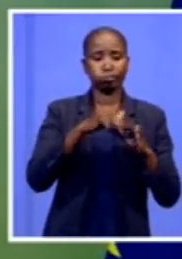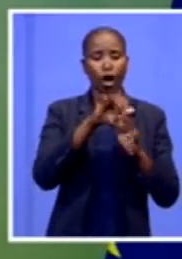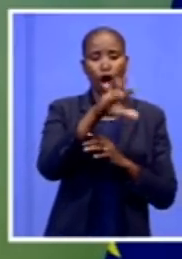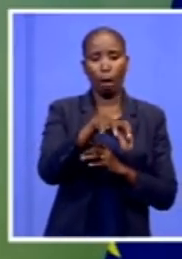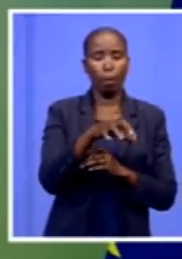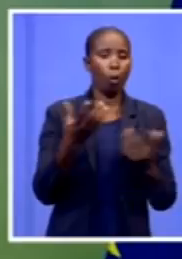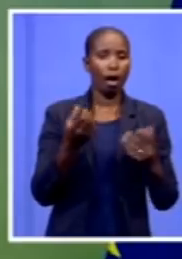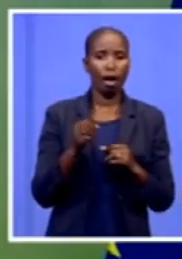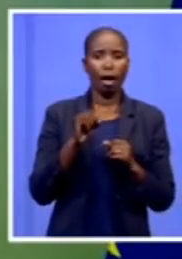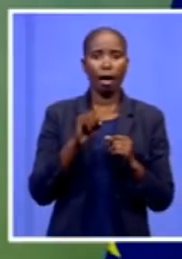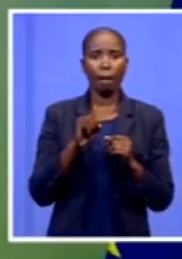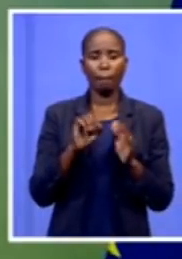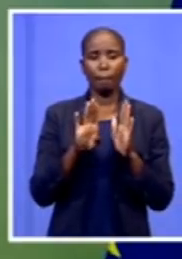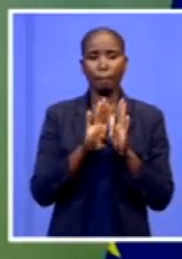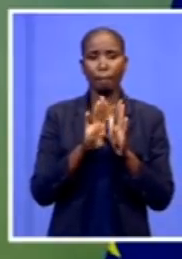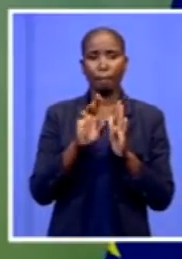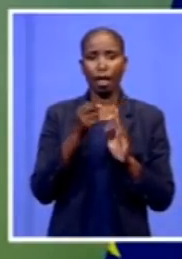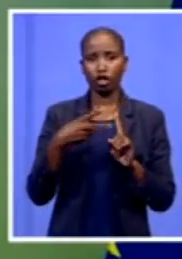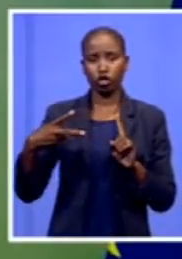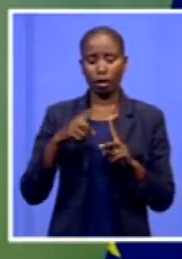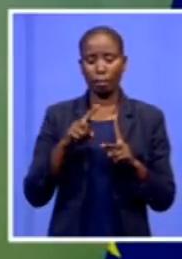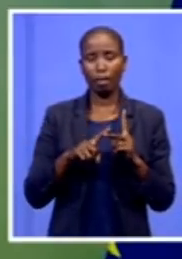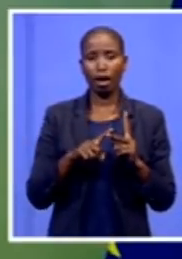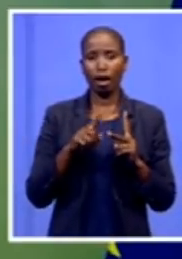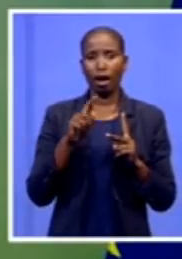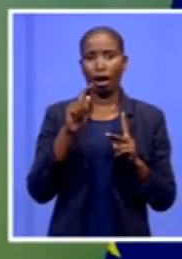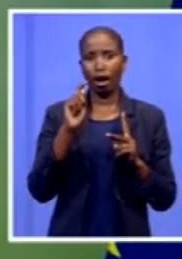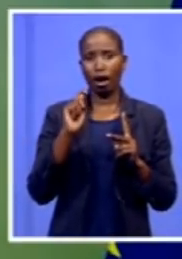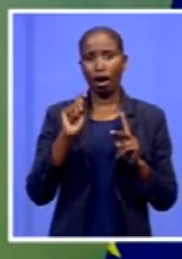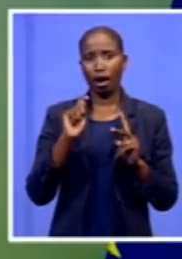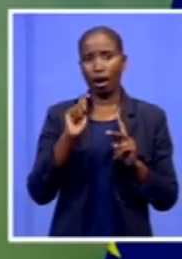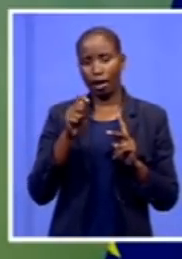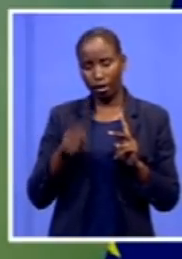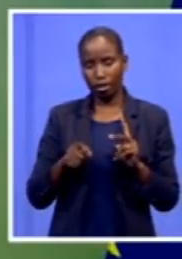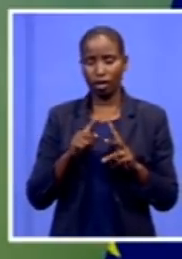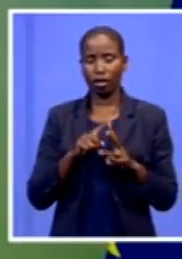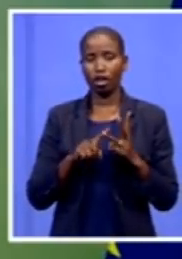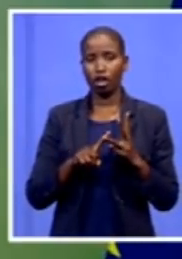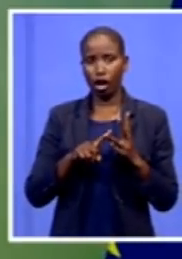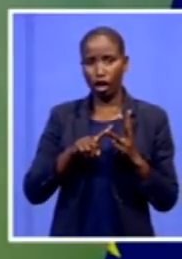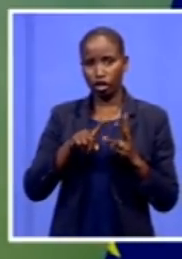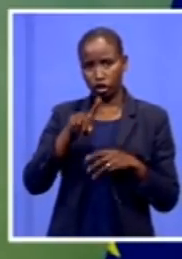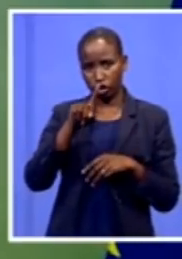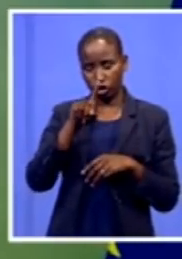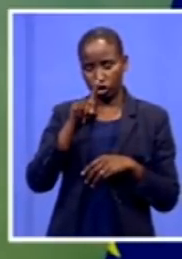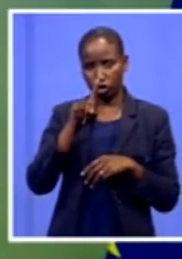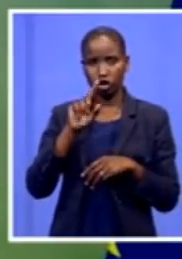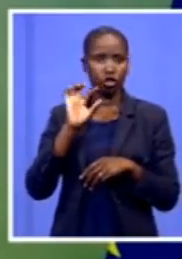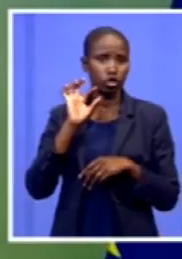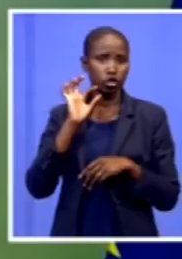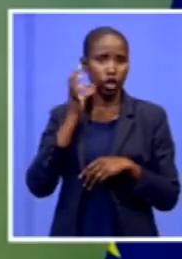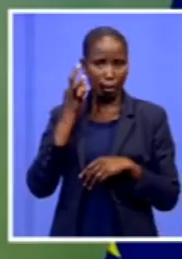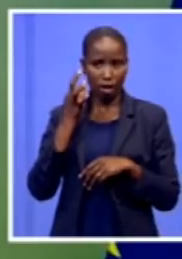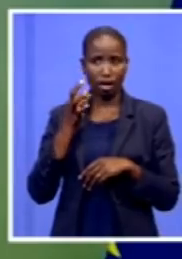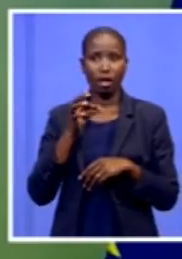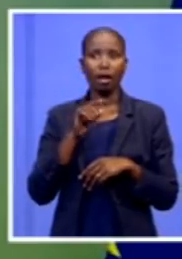Union, France, Germany, and Norway. And I was honored to have the opportunity to visit the hub